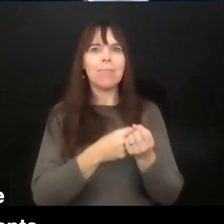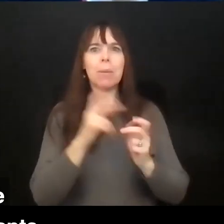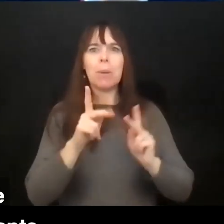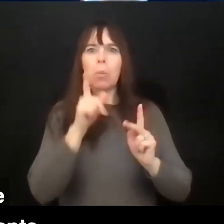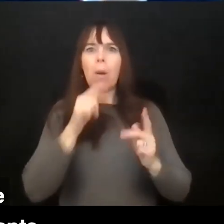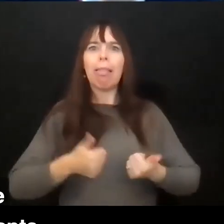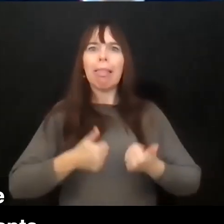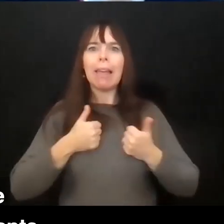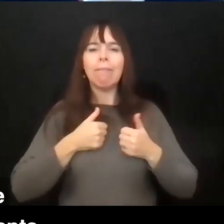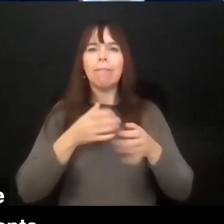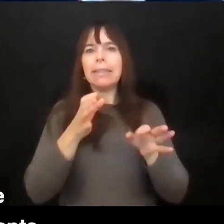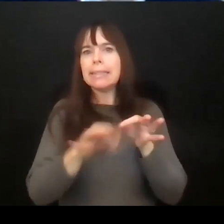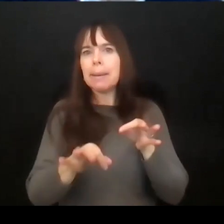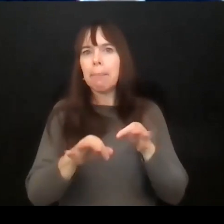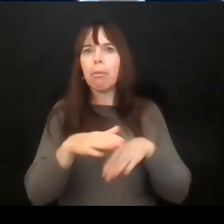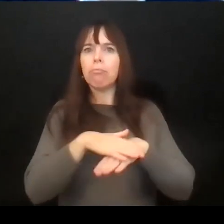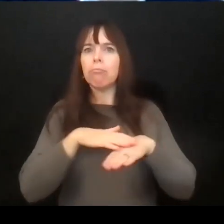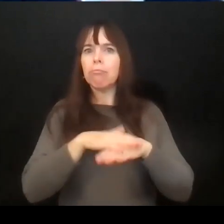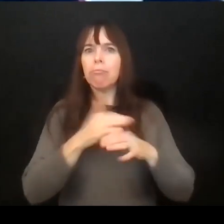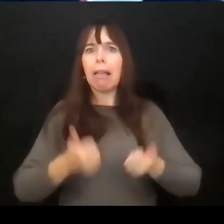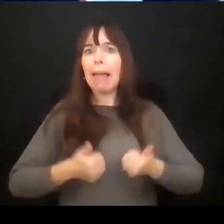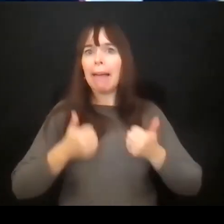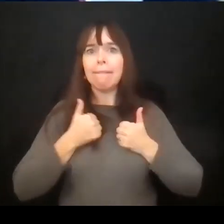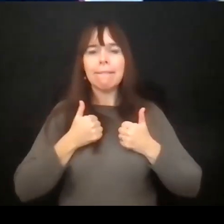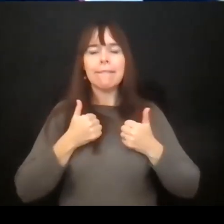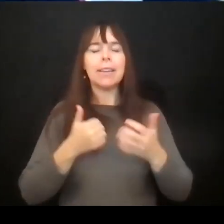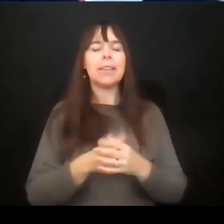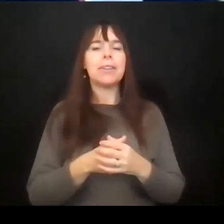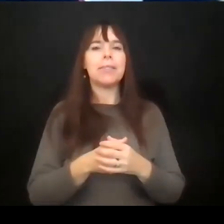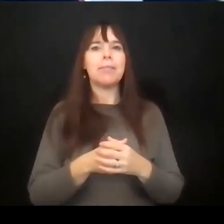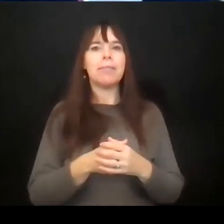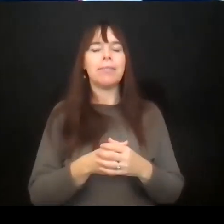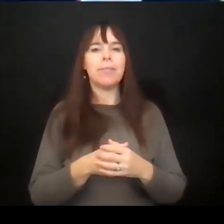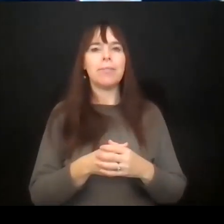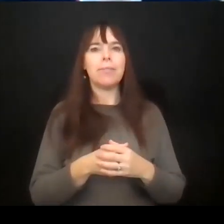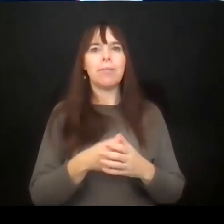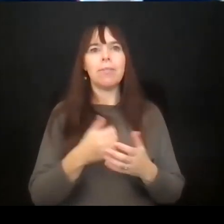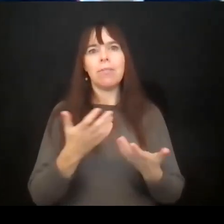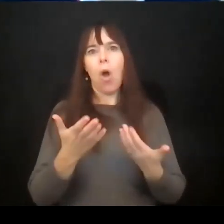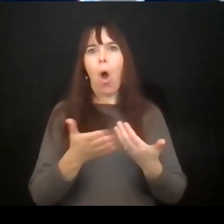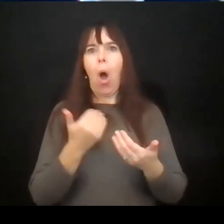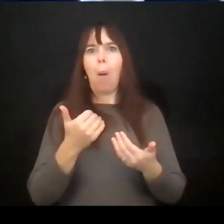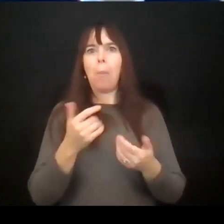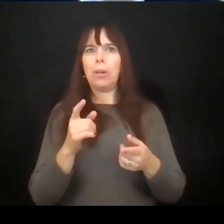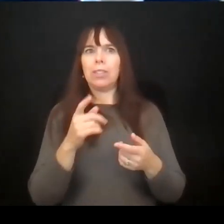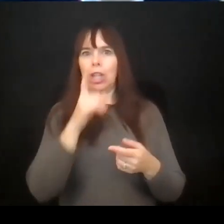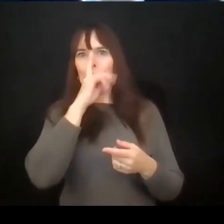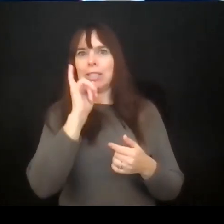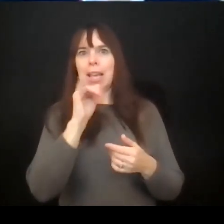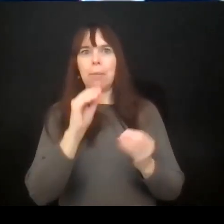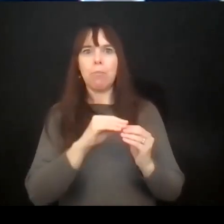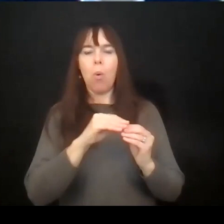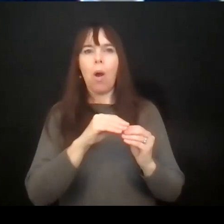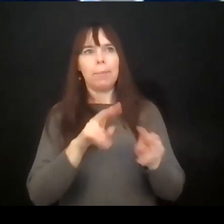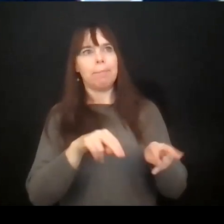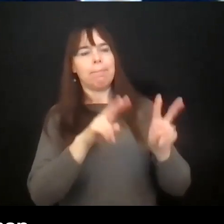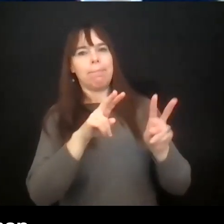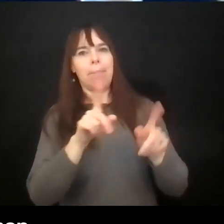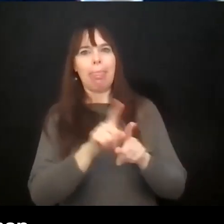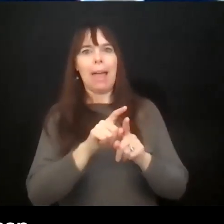of the peasants, and almost gives a spiritual